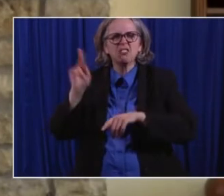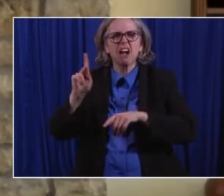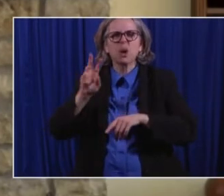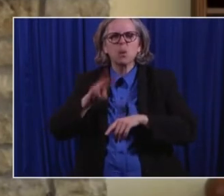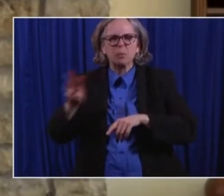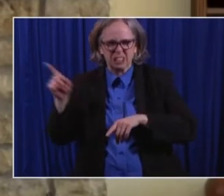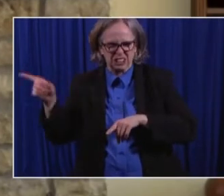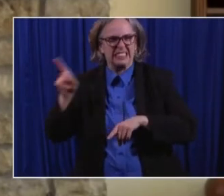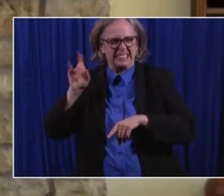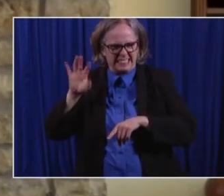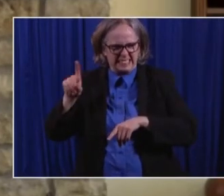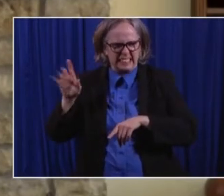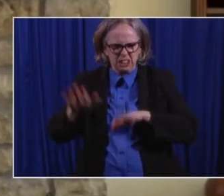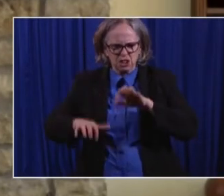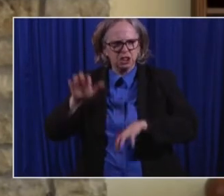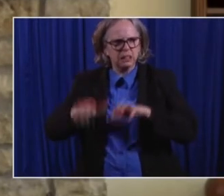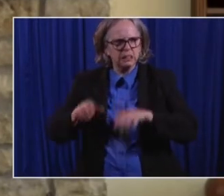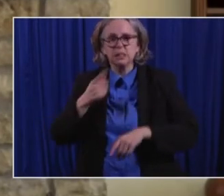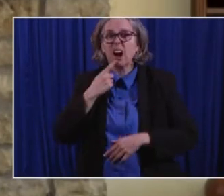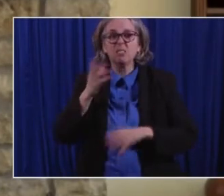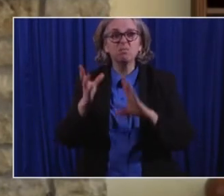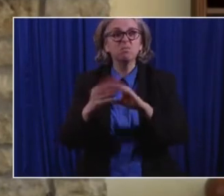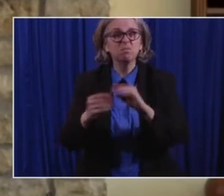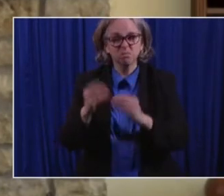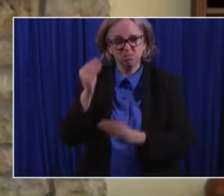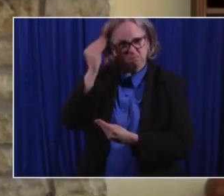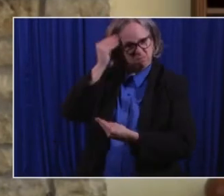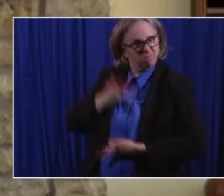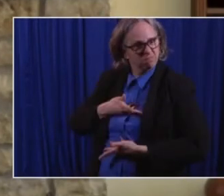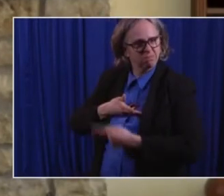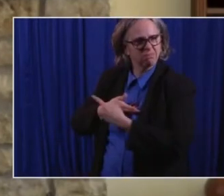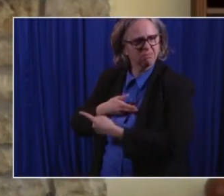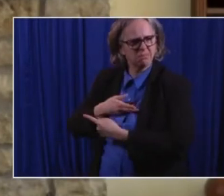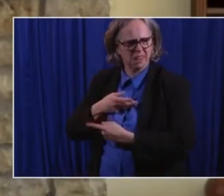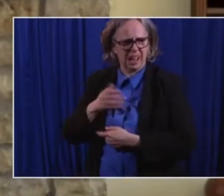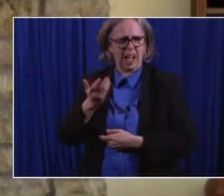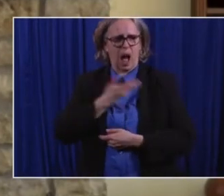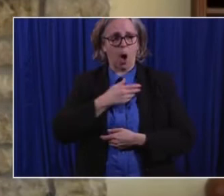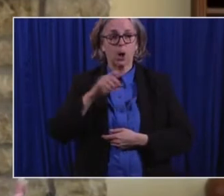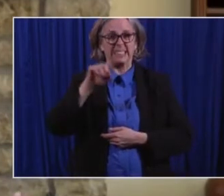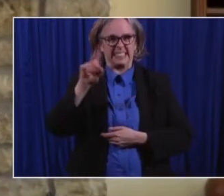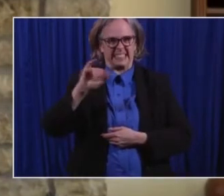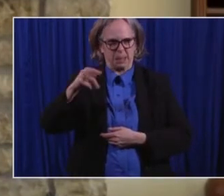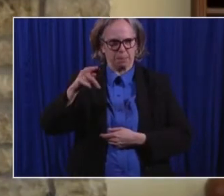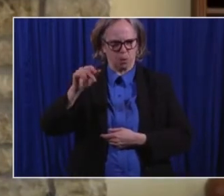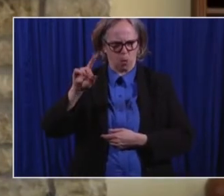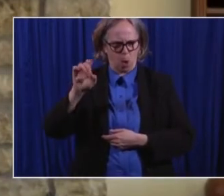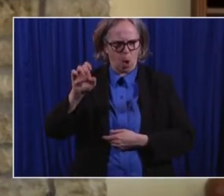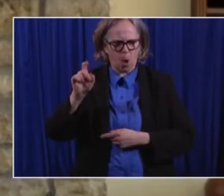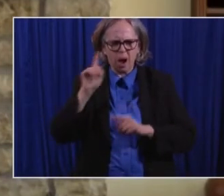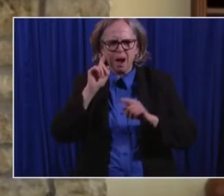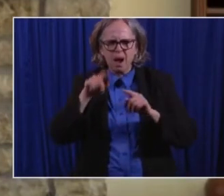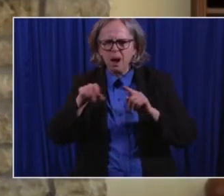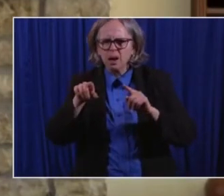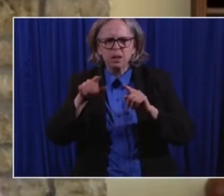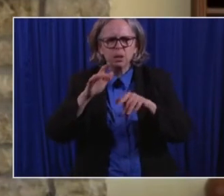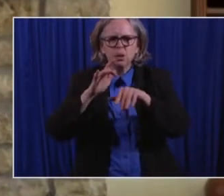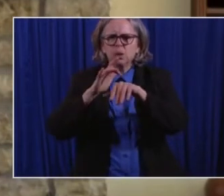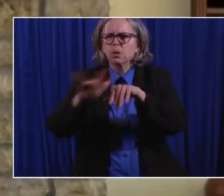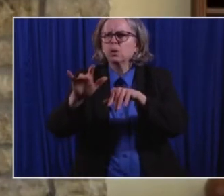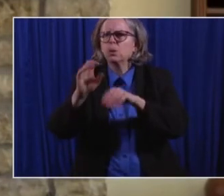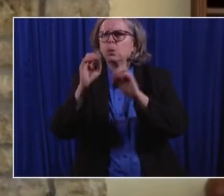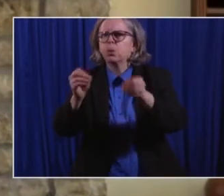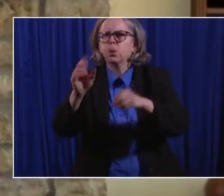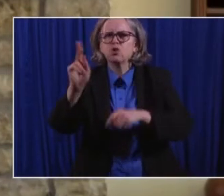and I think she told me she went on at our zip code, and there was no sites available. You know, there's no place to